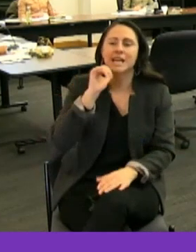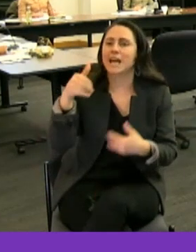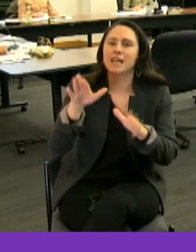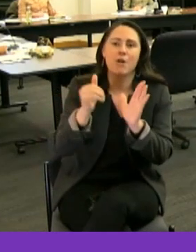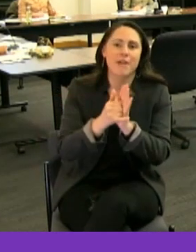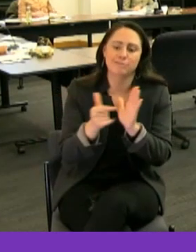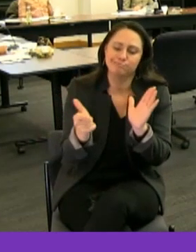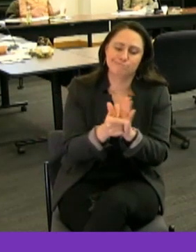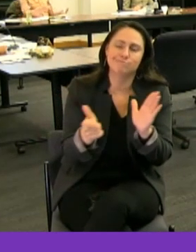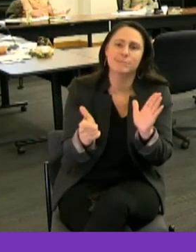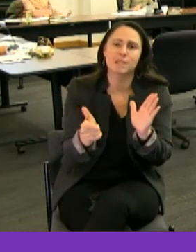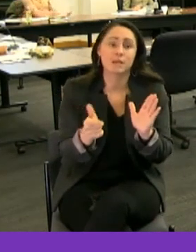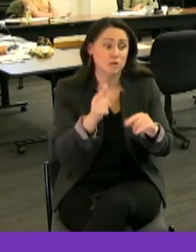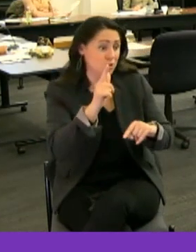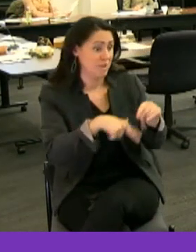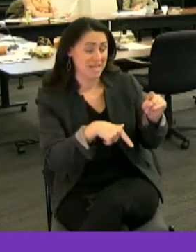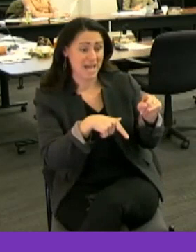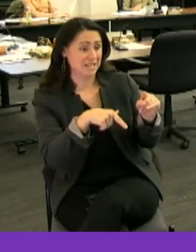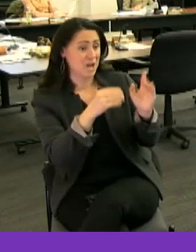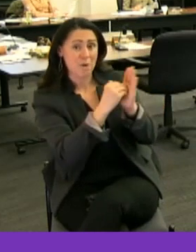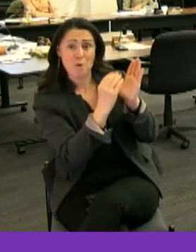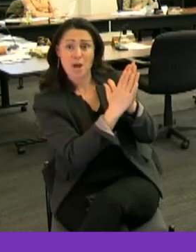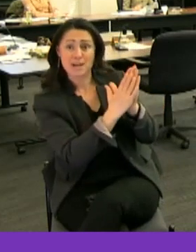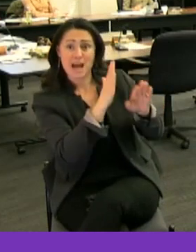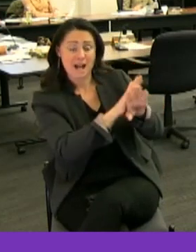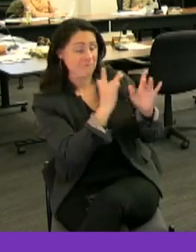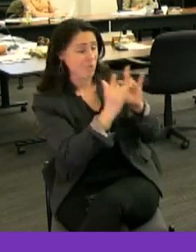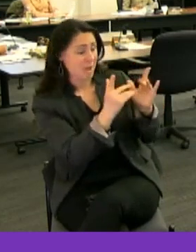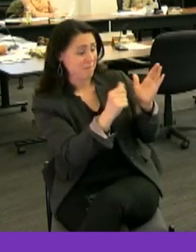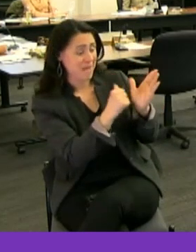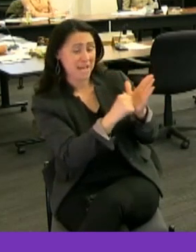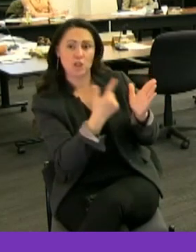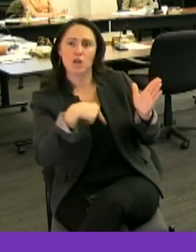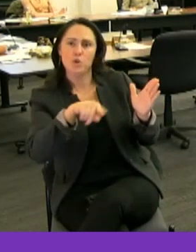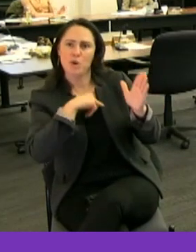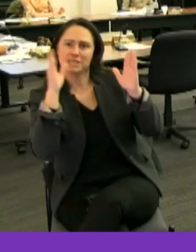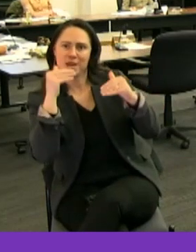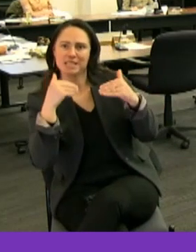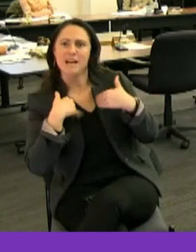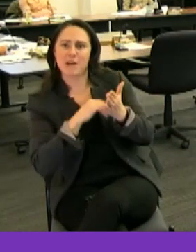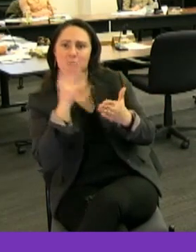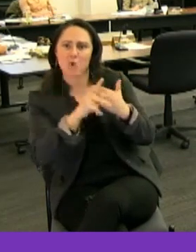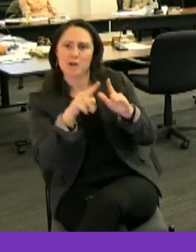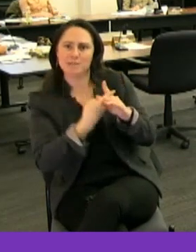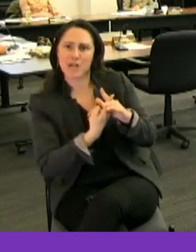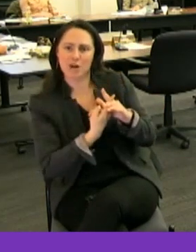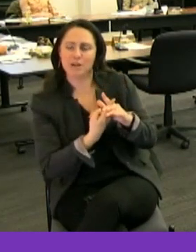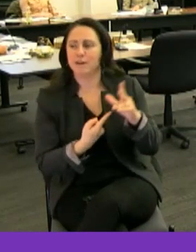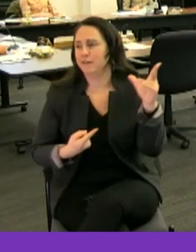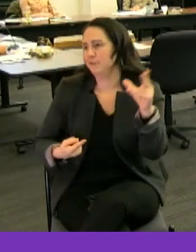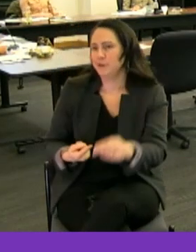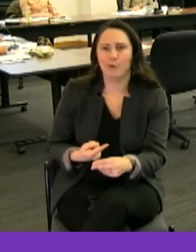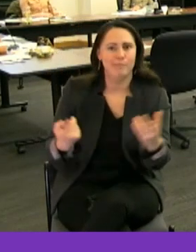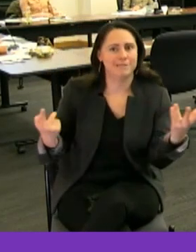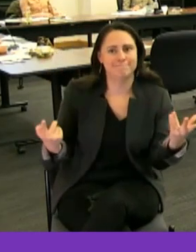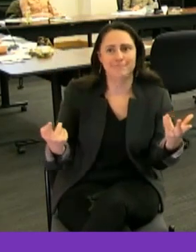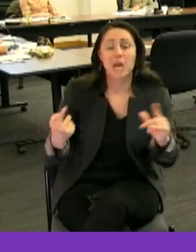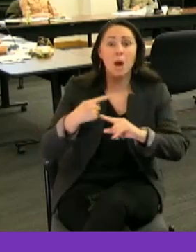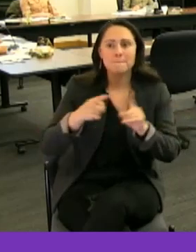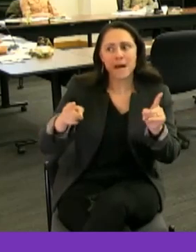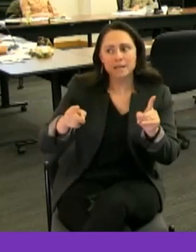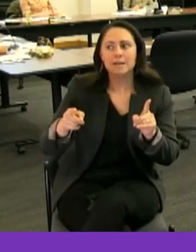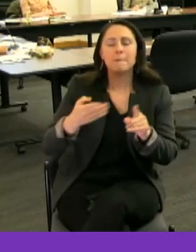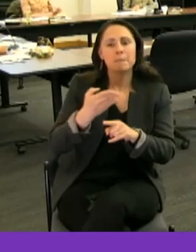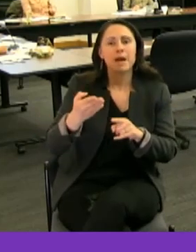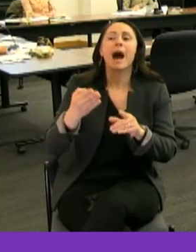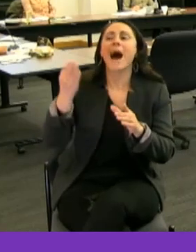that. So we can't even put on our webpage that we are anticipating having this program? No? Okay. No, but there are things that we